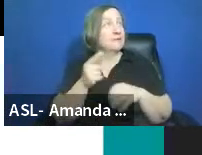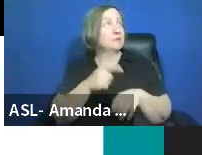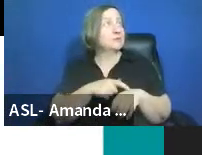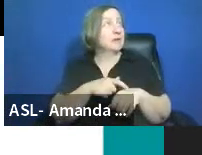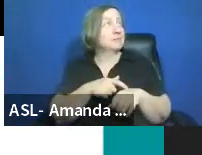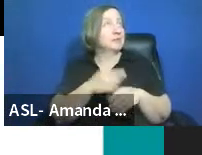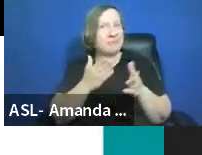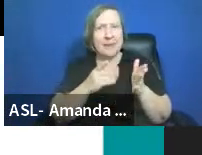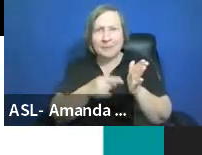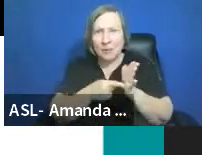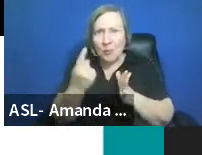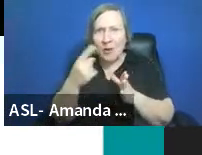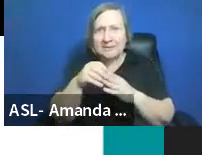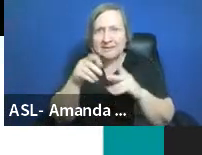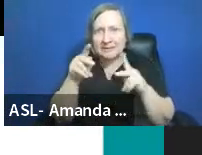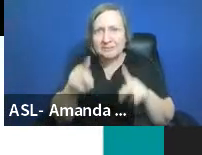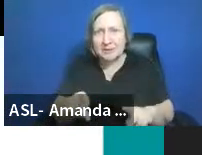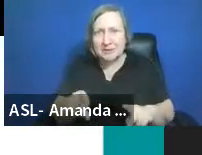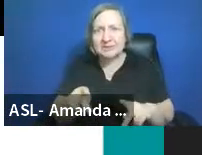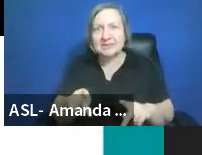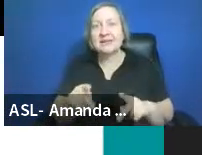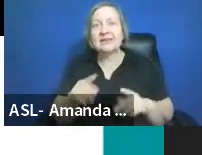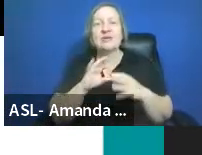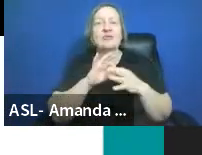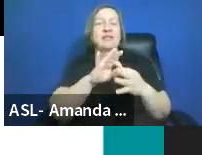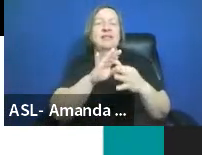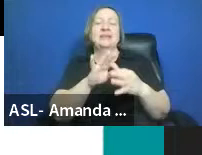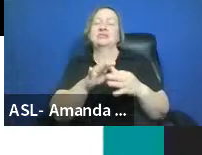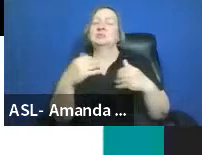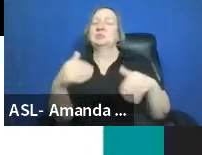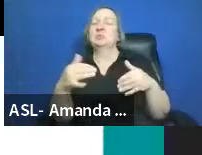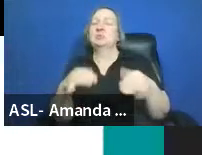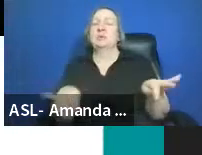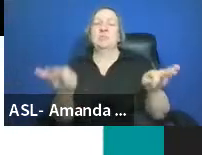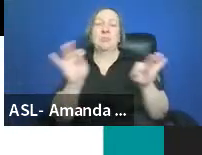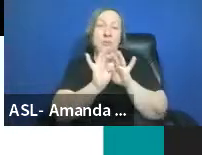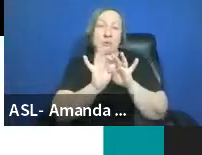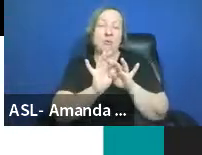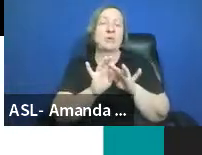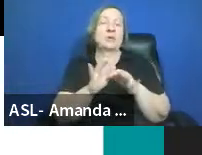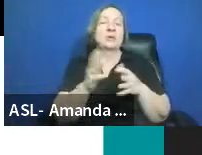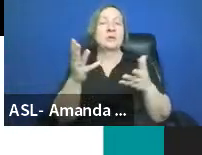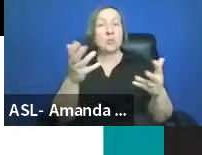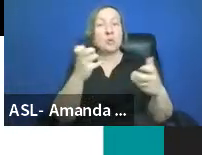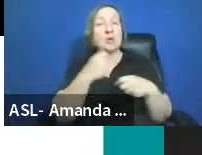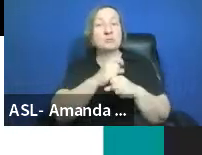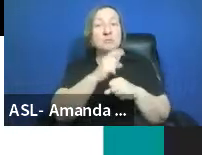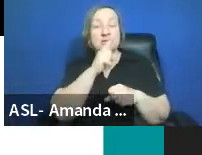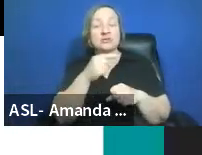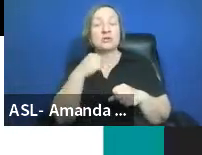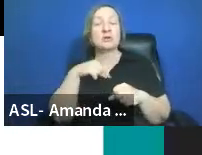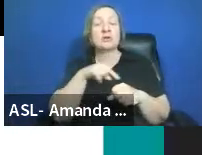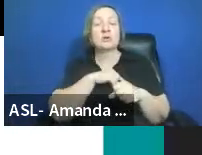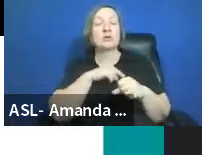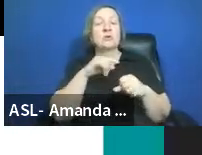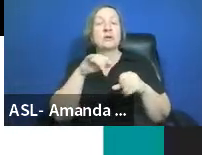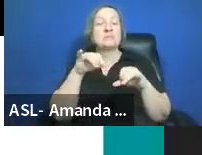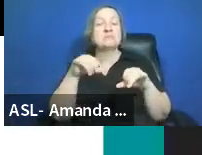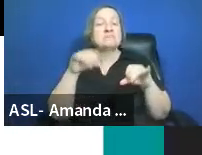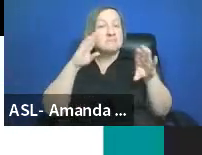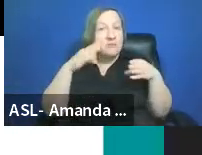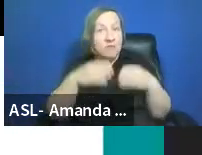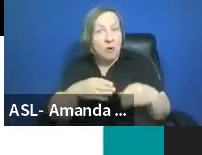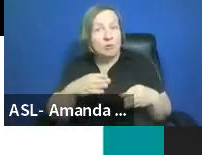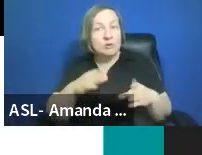once in person, relationships are important. And so we want to ensure that we remain focused on our